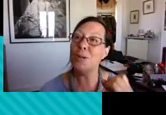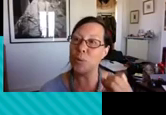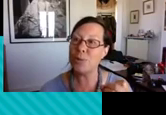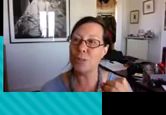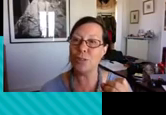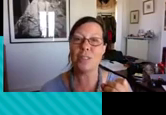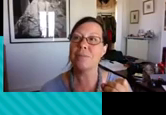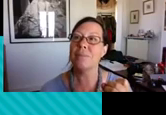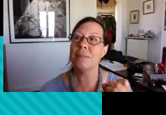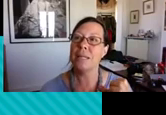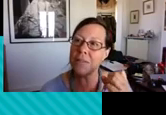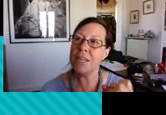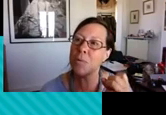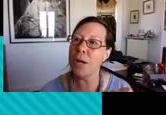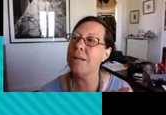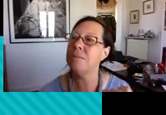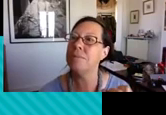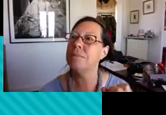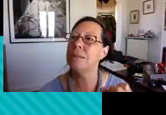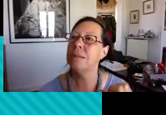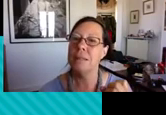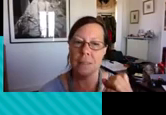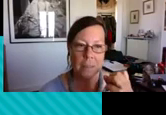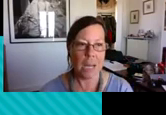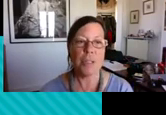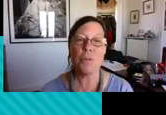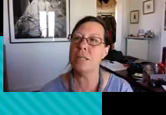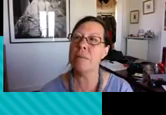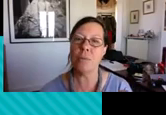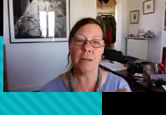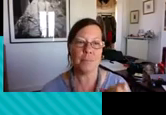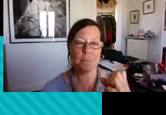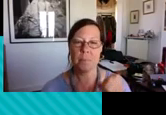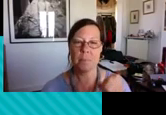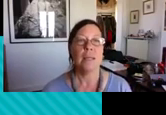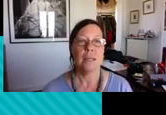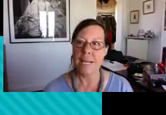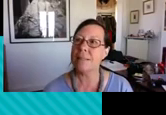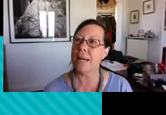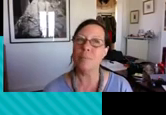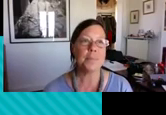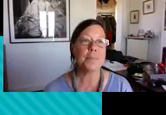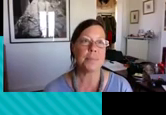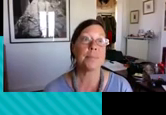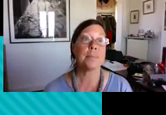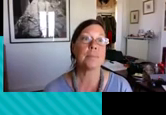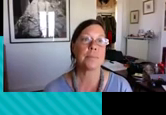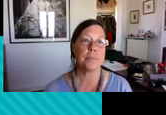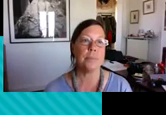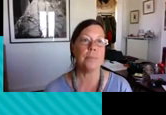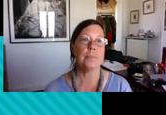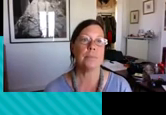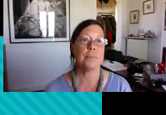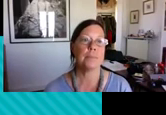medical researchers. Give them credit. I would go to them anyway. Next slide.